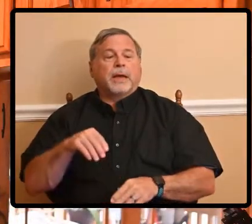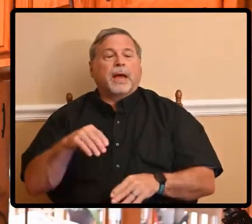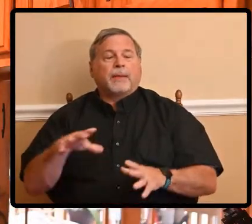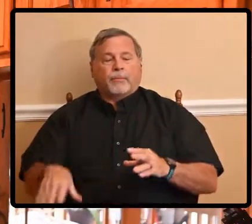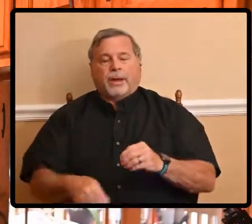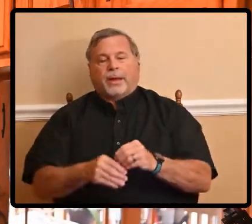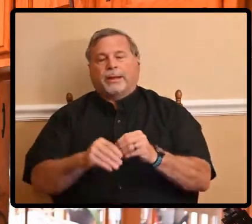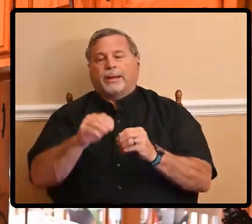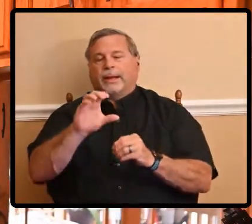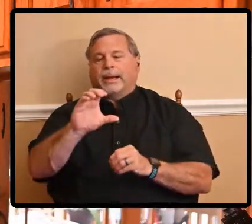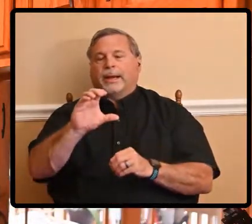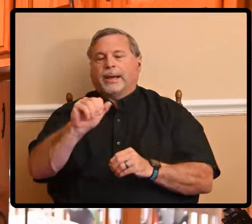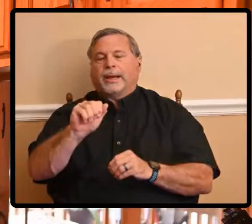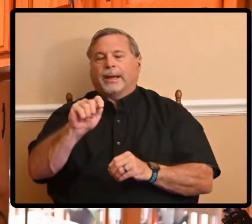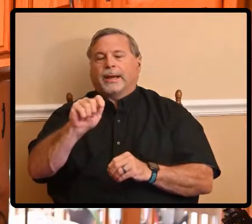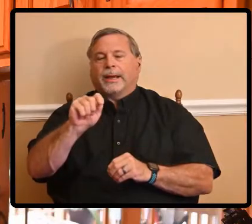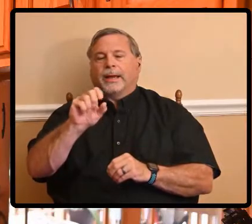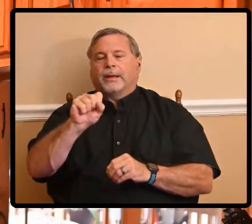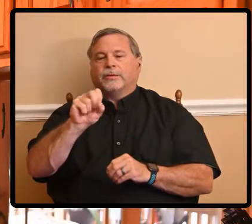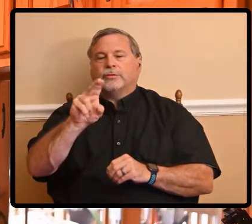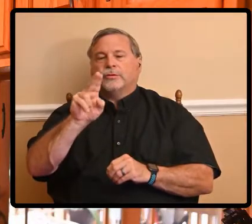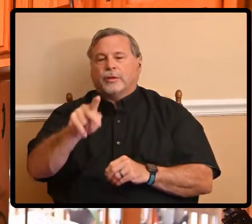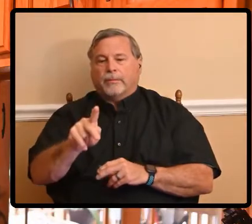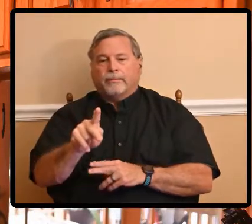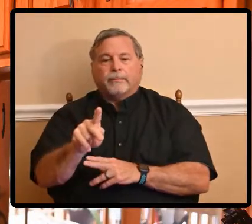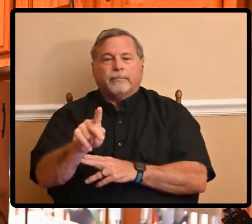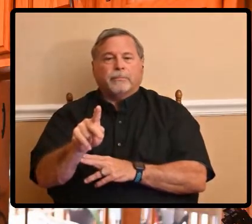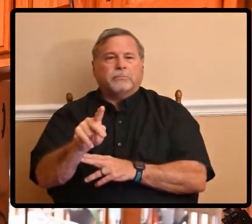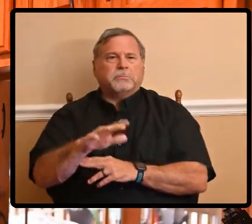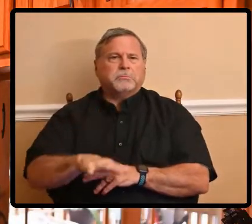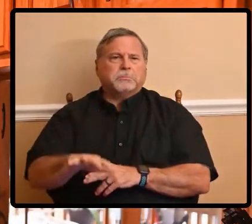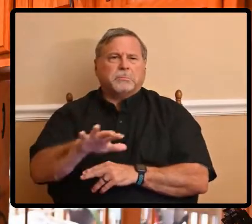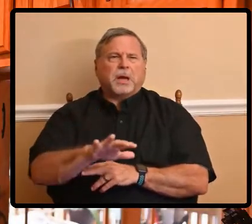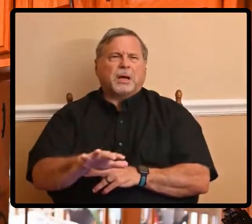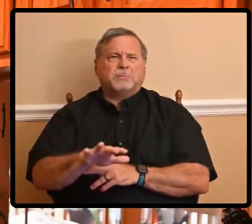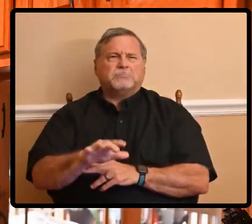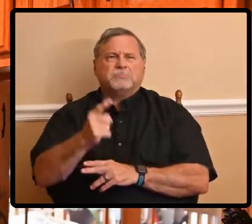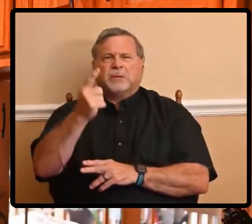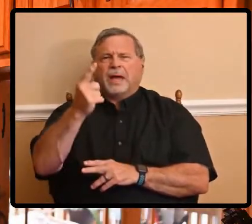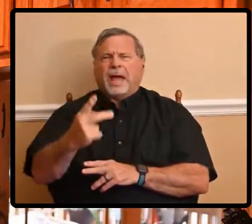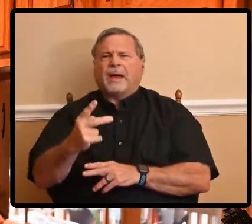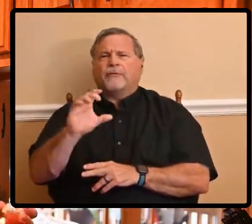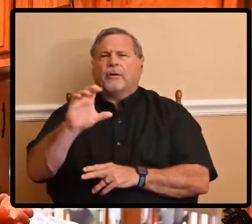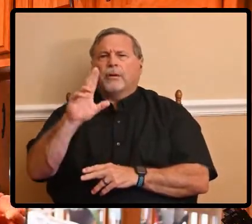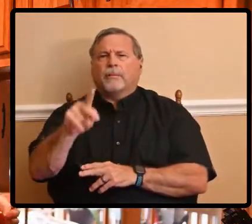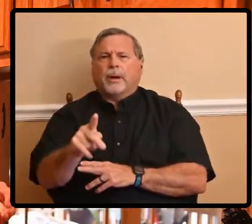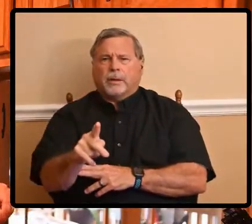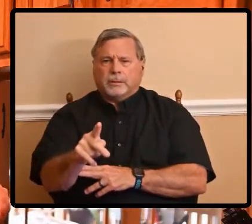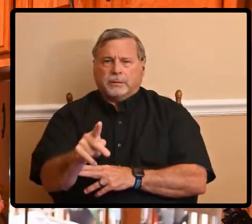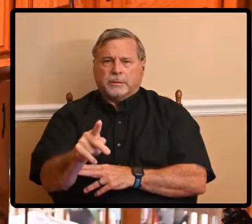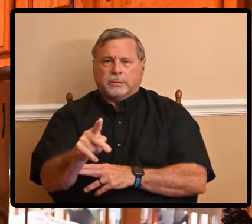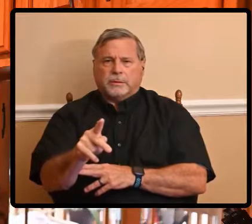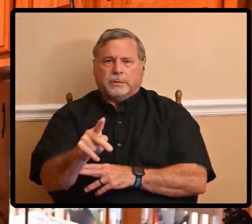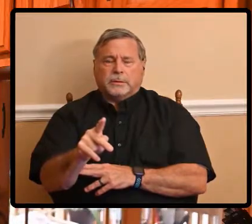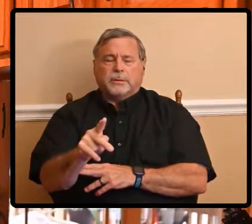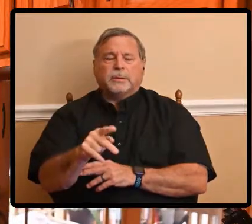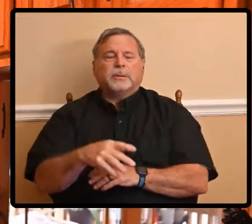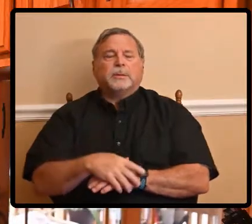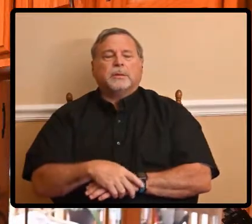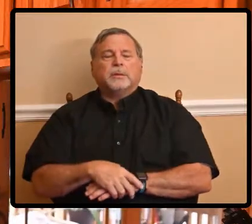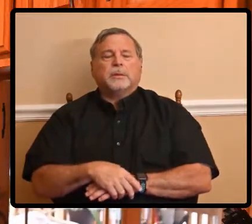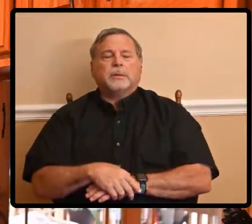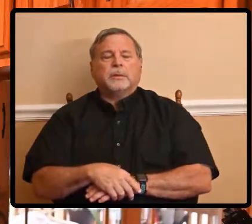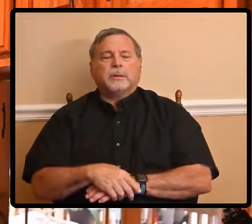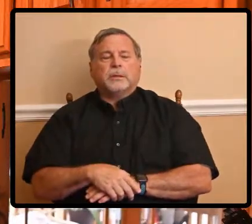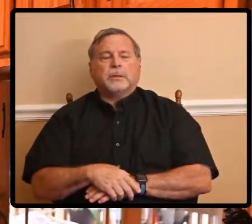So in this I'm going to put a little ketchup, and I'm probably putting in about 1/2 cup of ketchup in